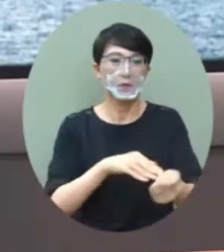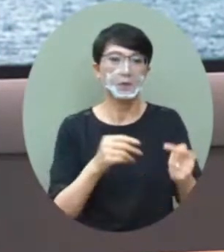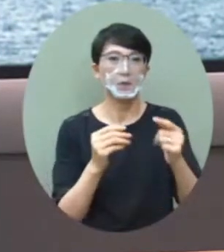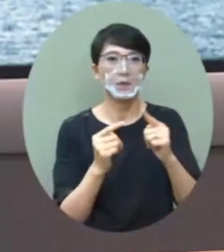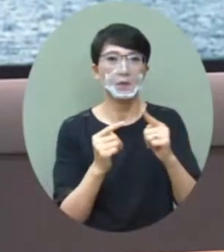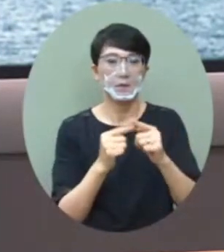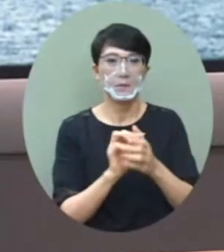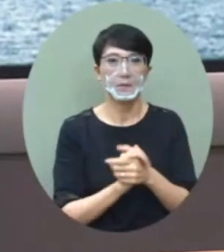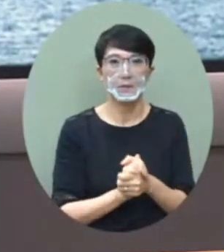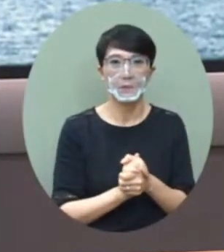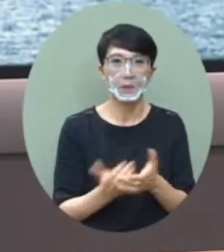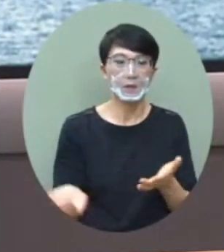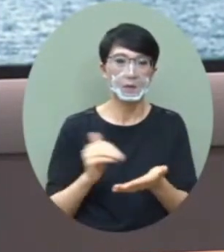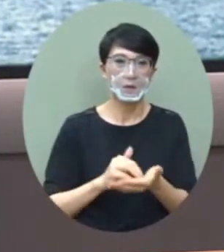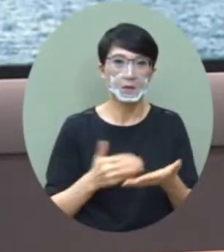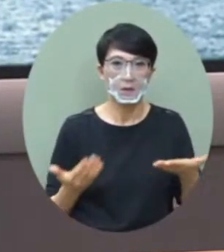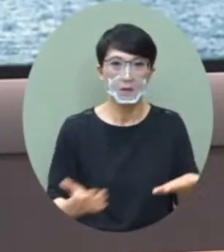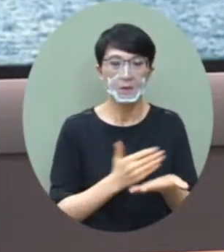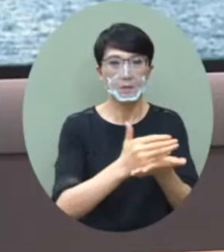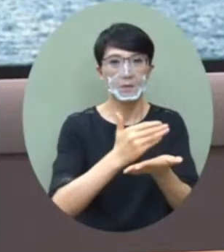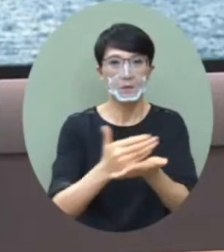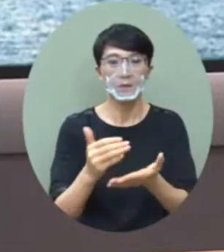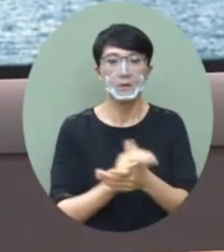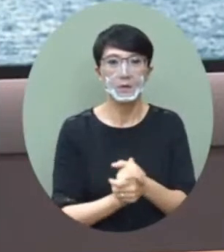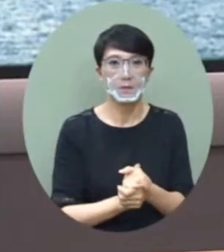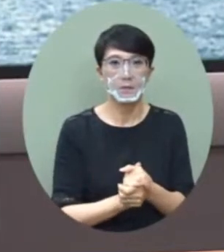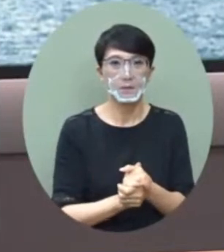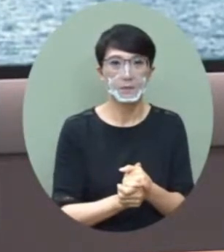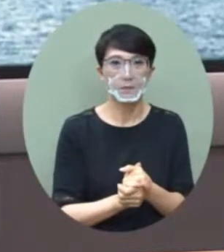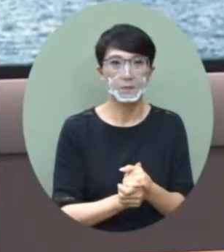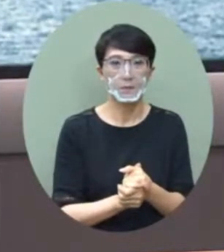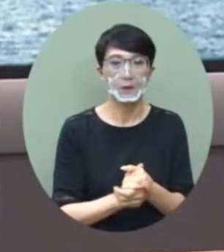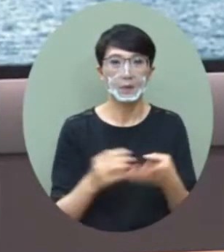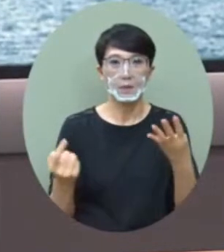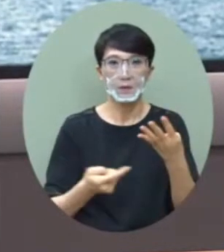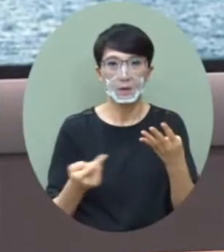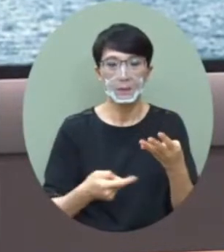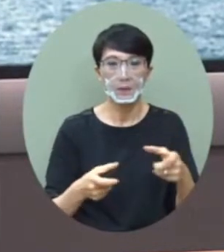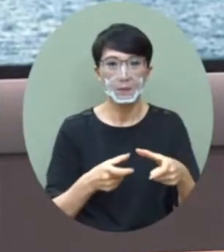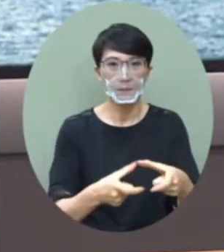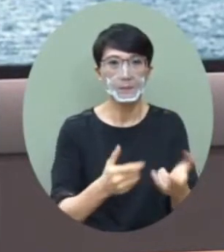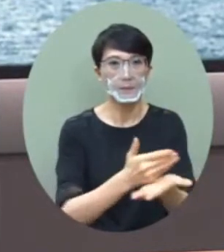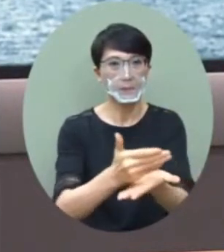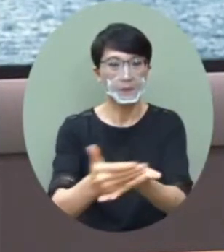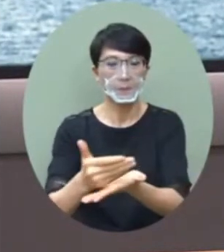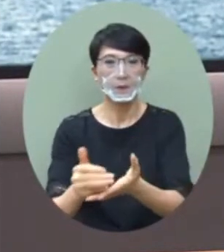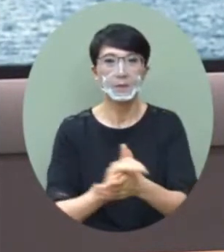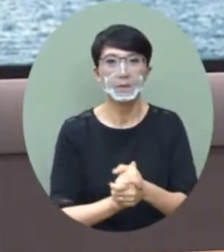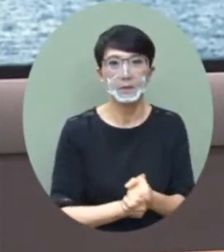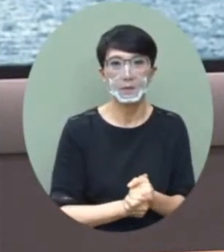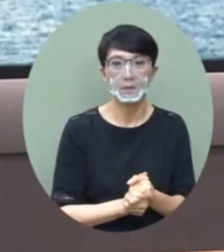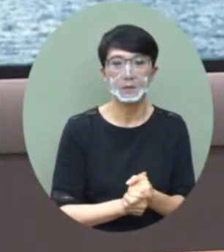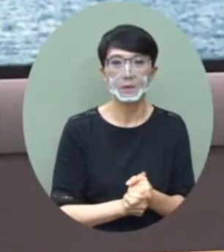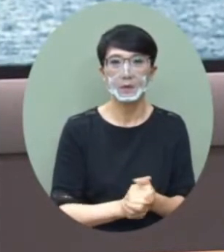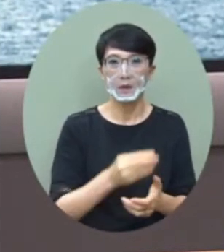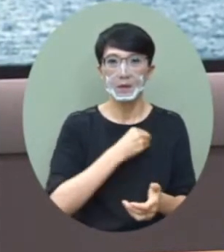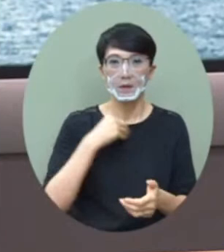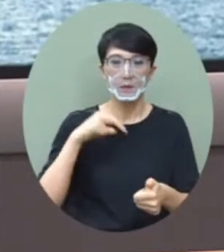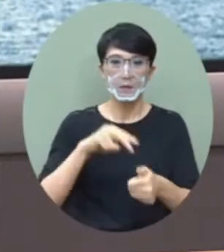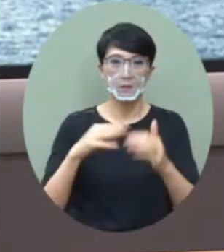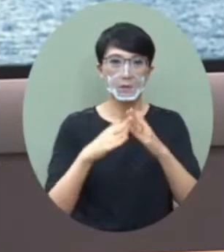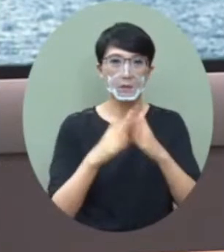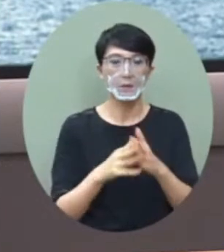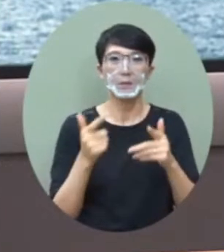centers, these medications would be distributed. So far, about 40,000 boxes have been